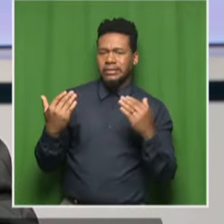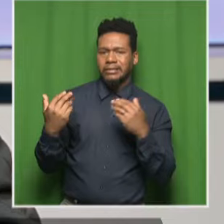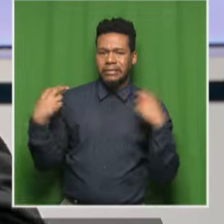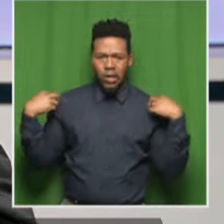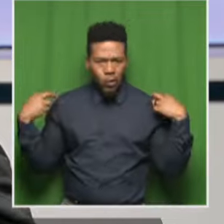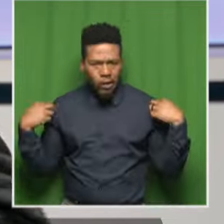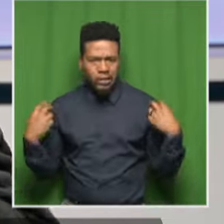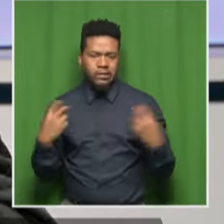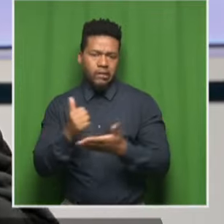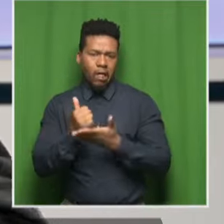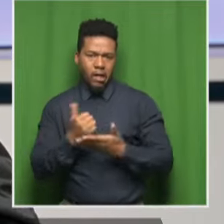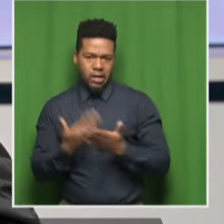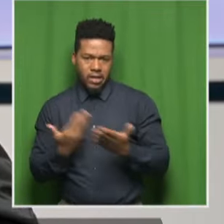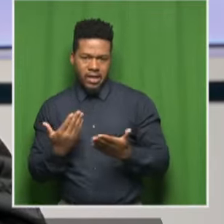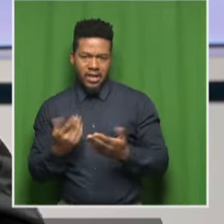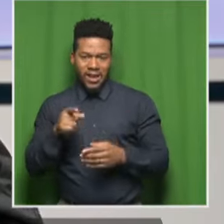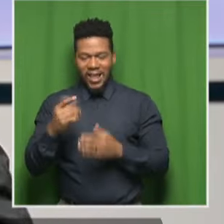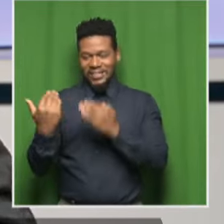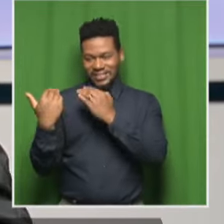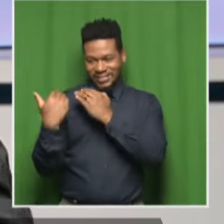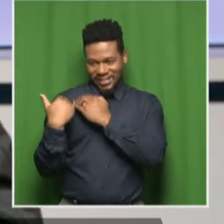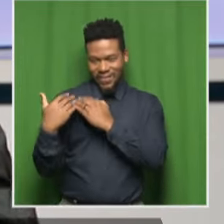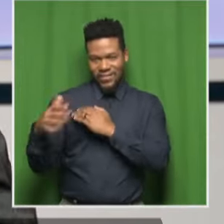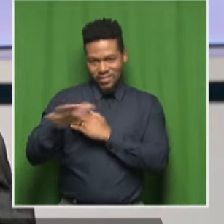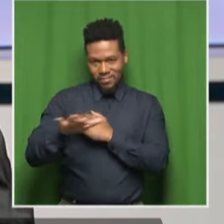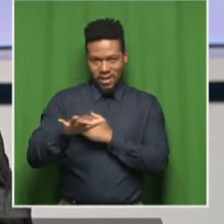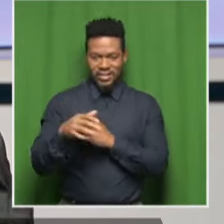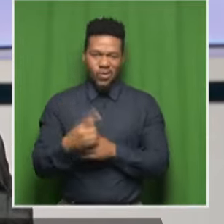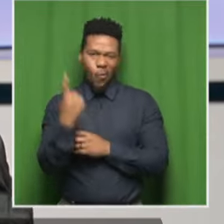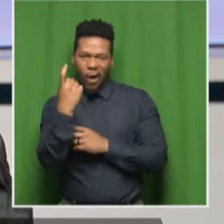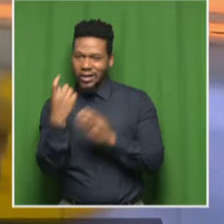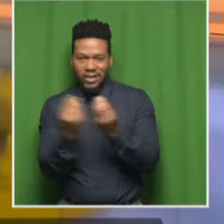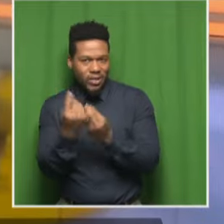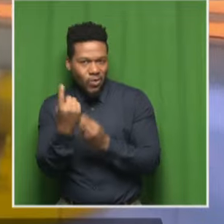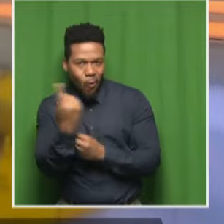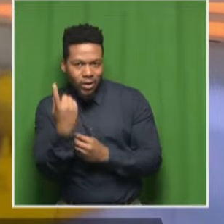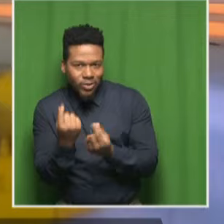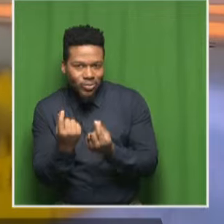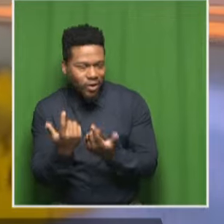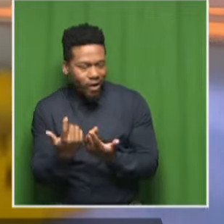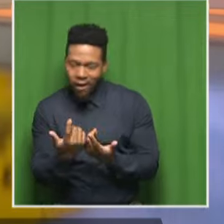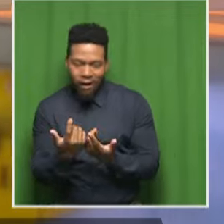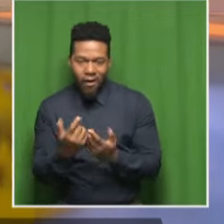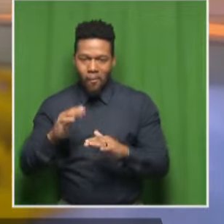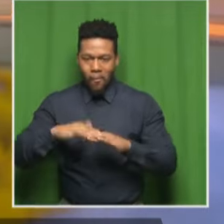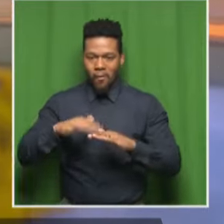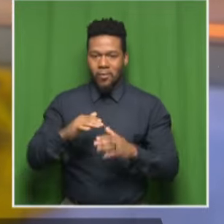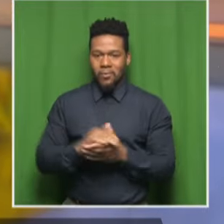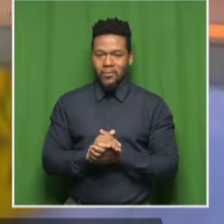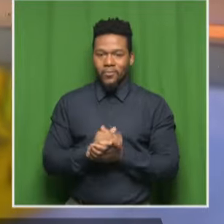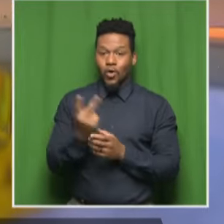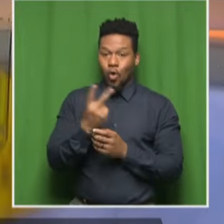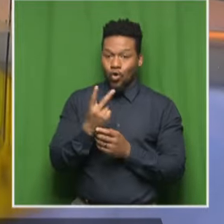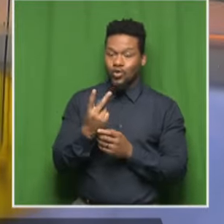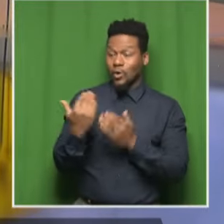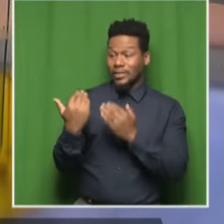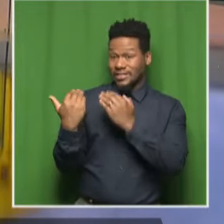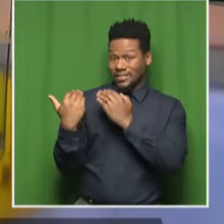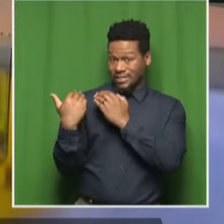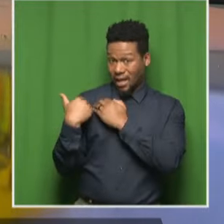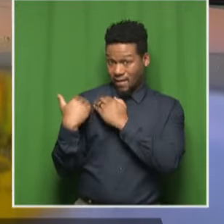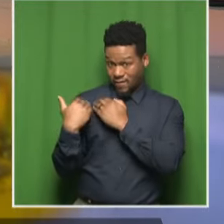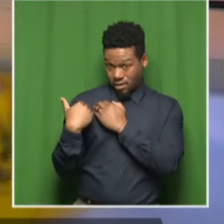is that it's a safe space, not just a one-trick pony. And to add on to that, it is a safety social.